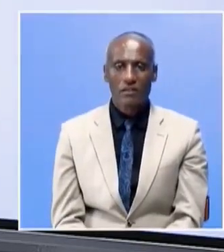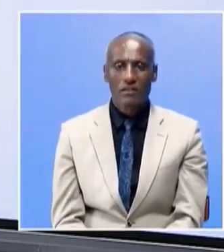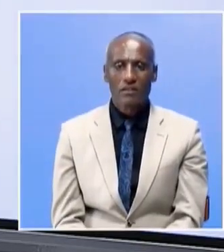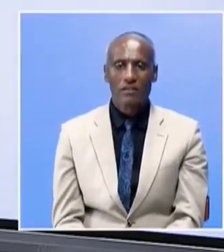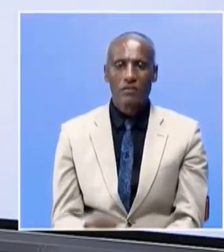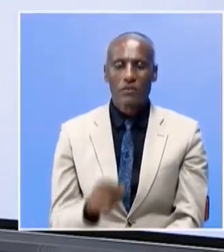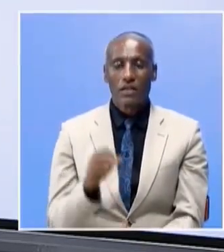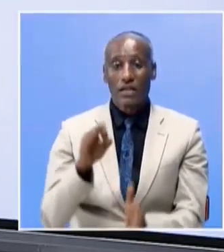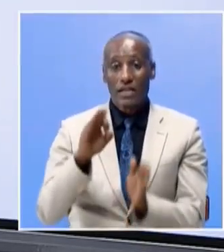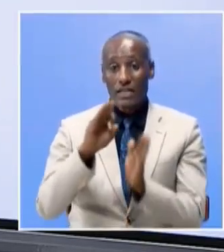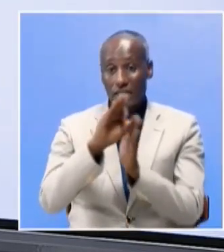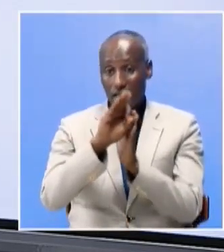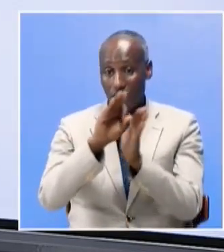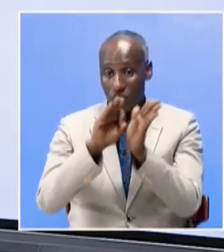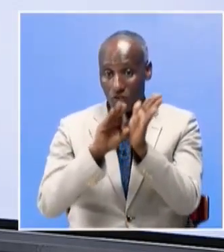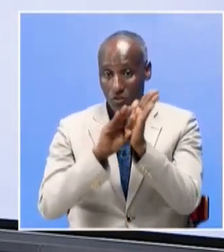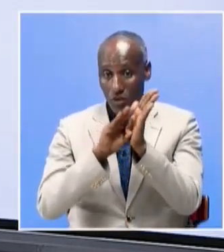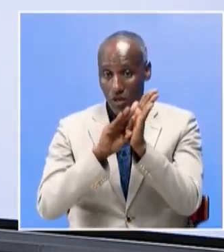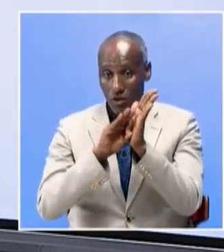derive the form of